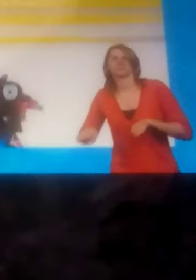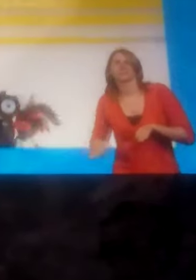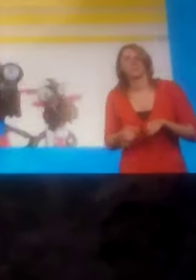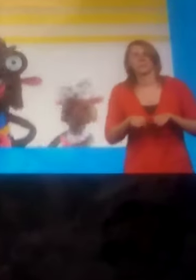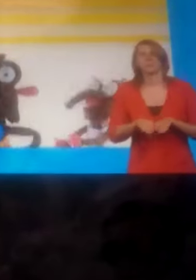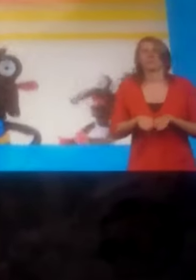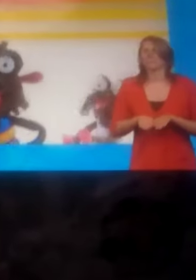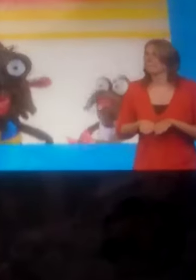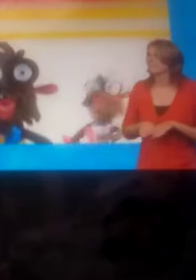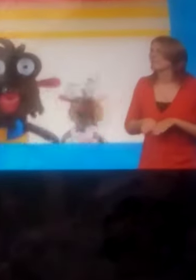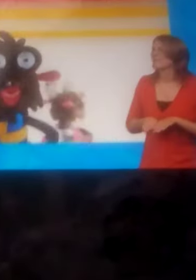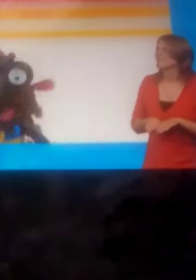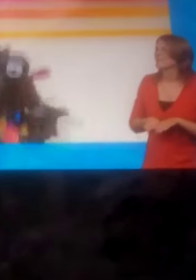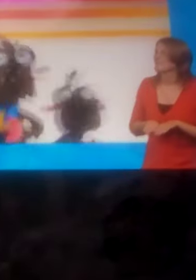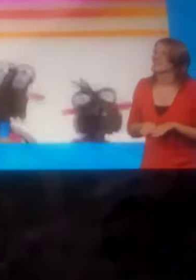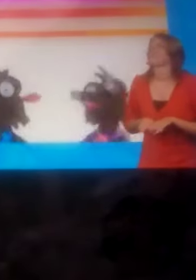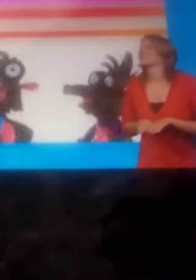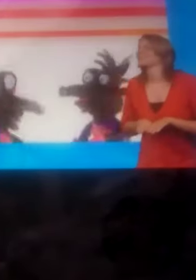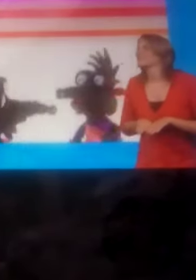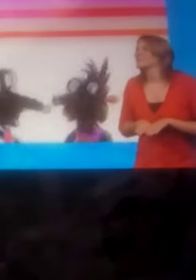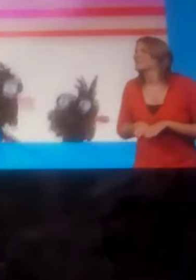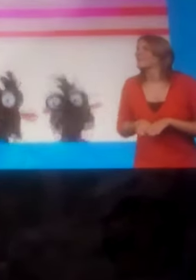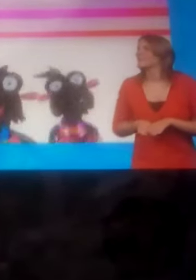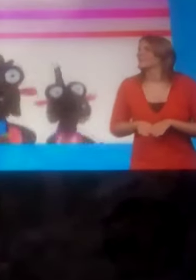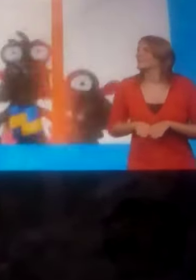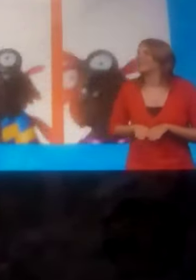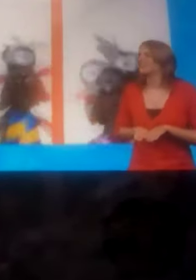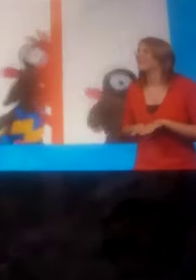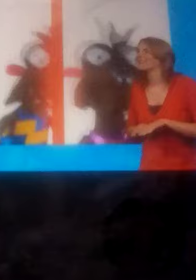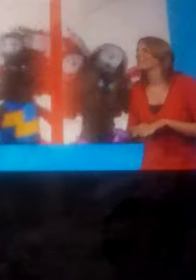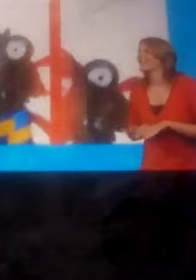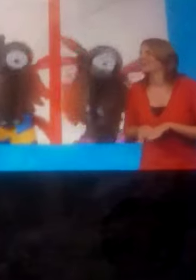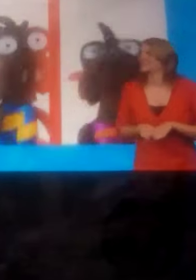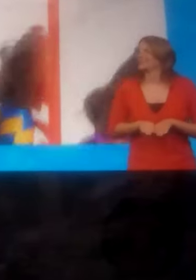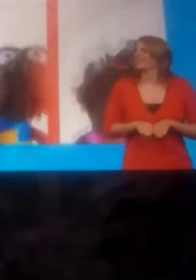Crisscross. Crisscross. Cha-cha real smooth.